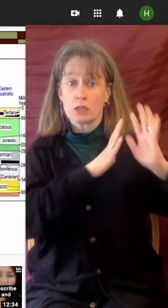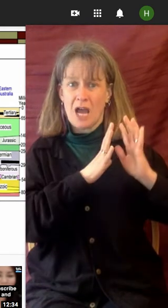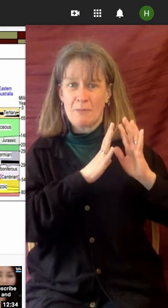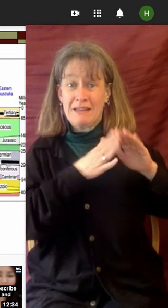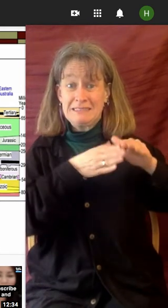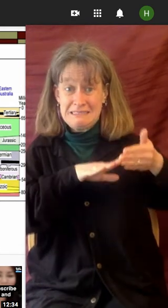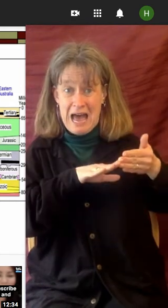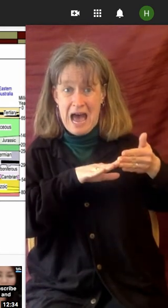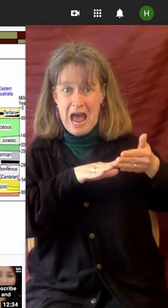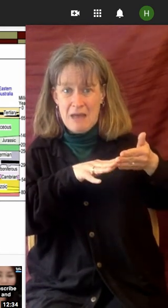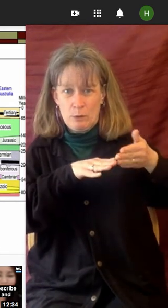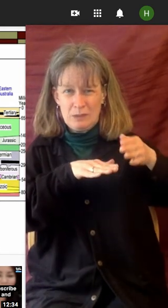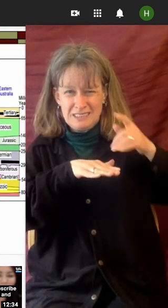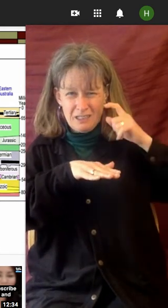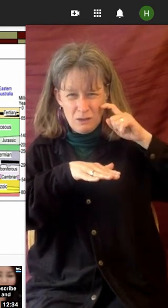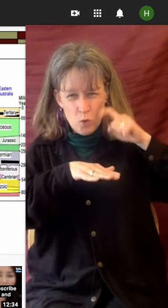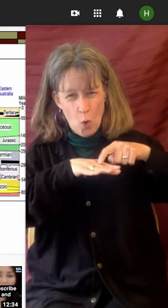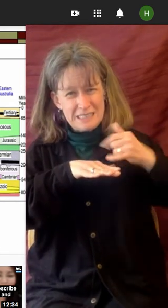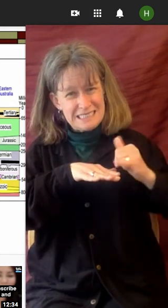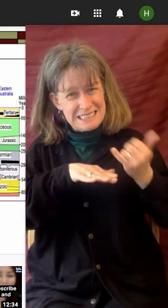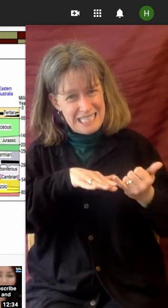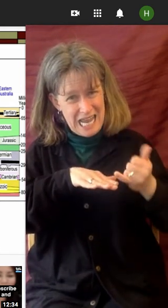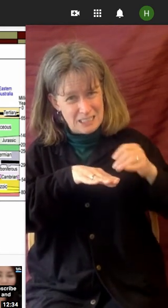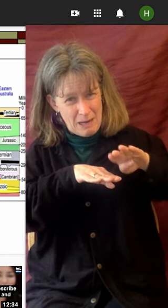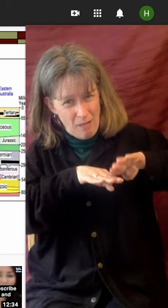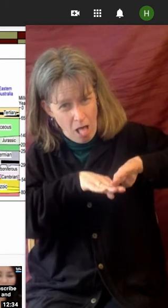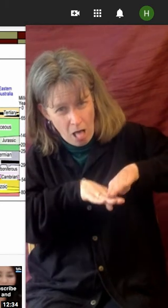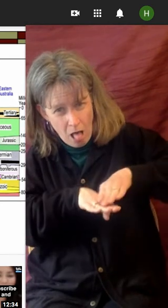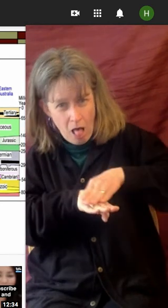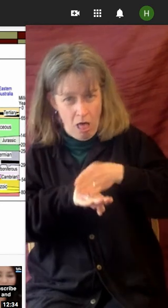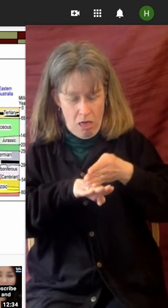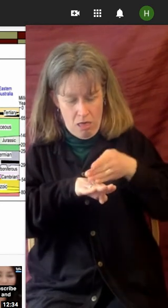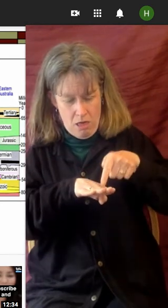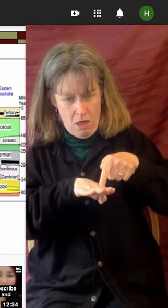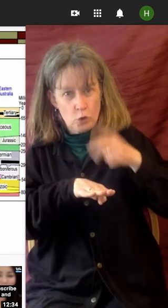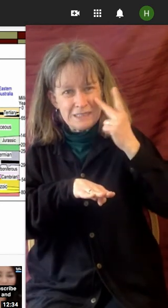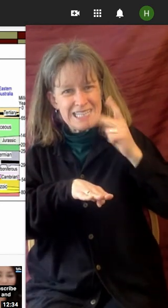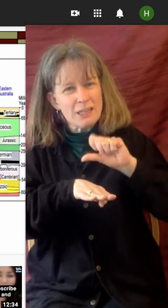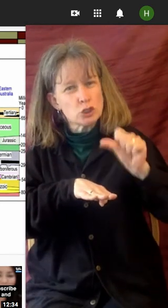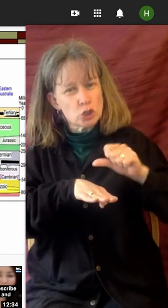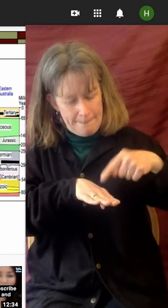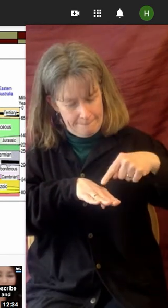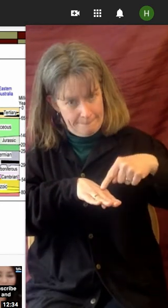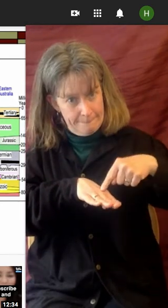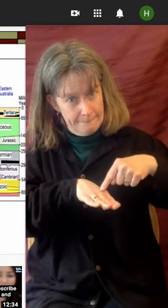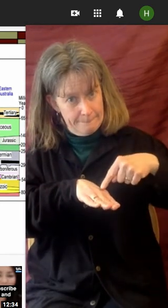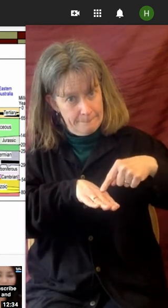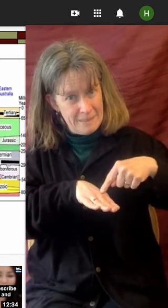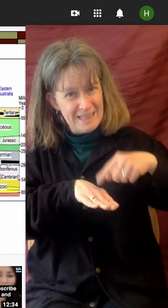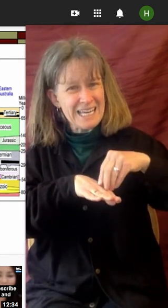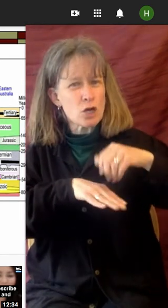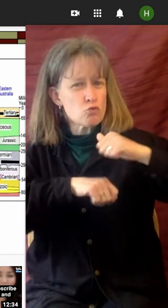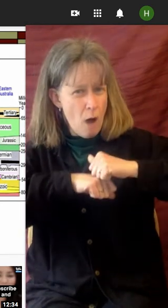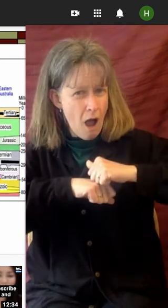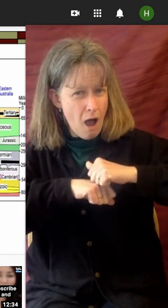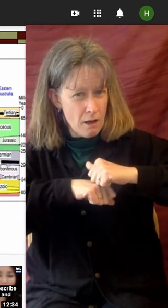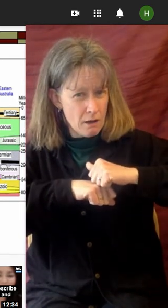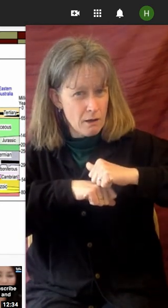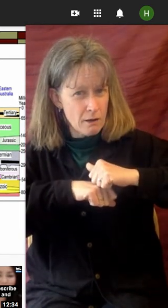it's an imprint, so just like a shape of something into a rock,